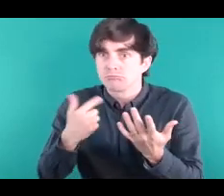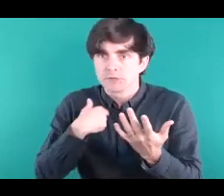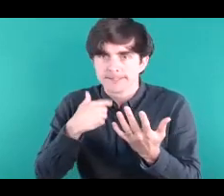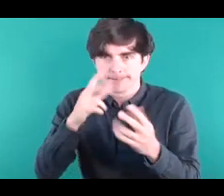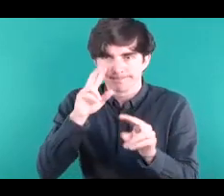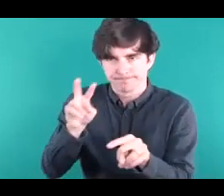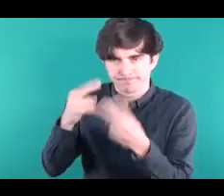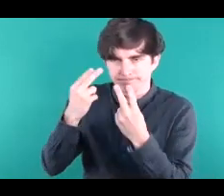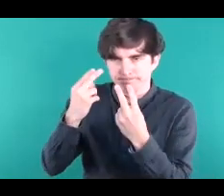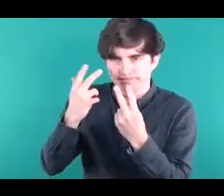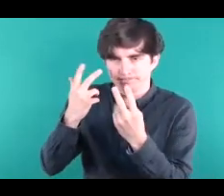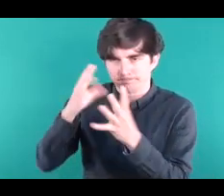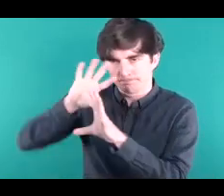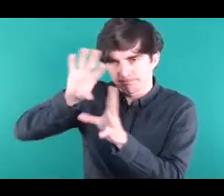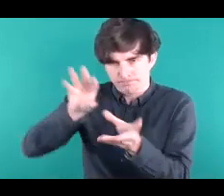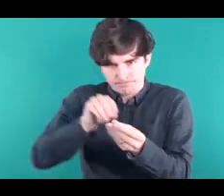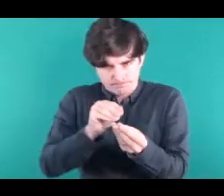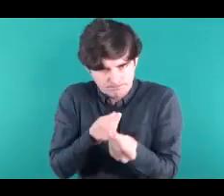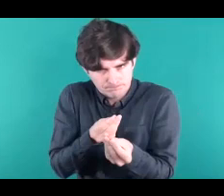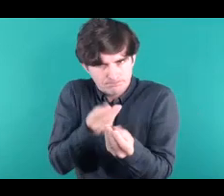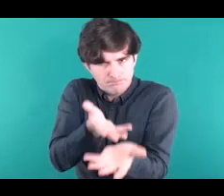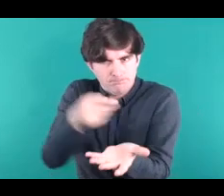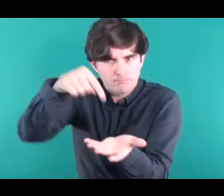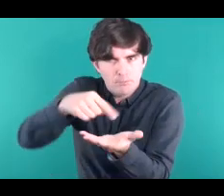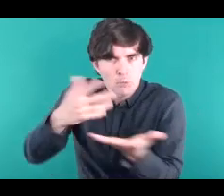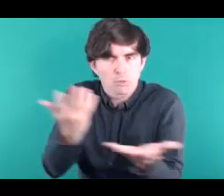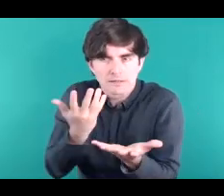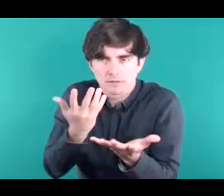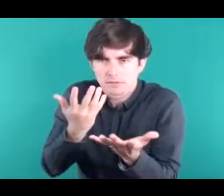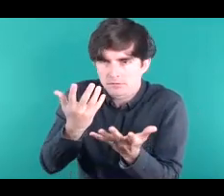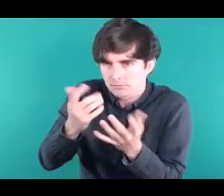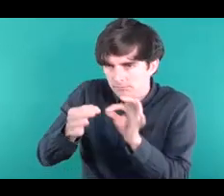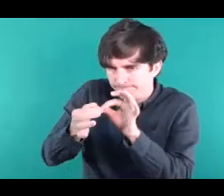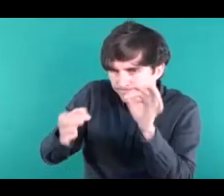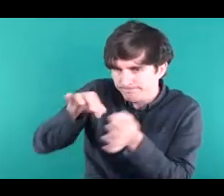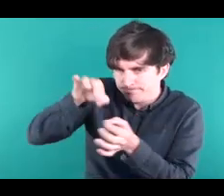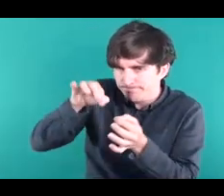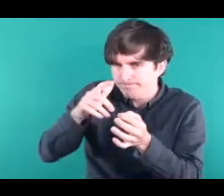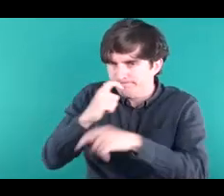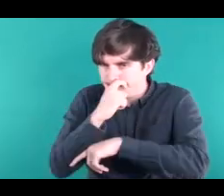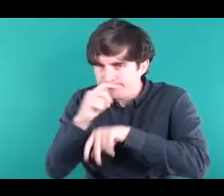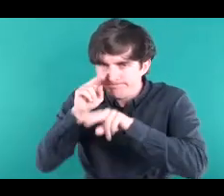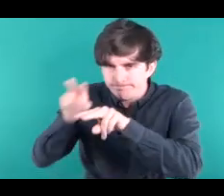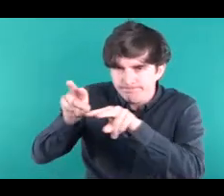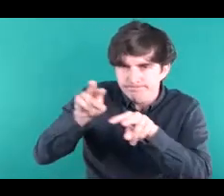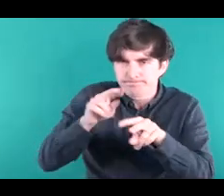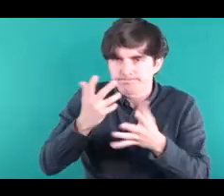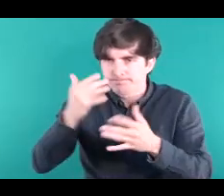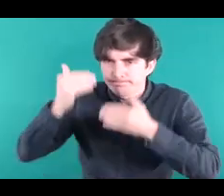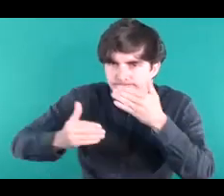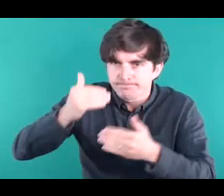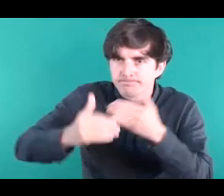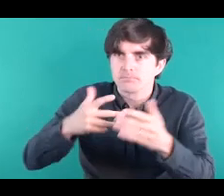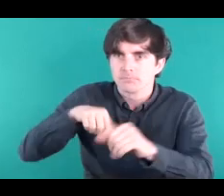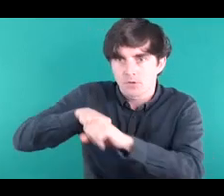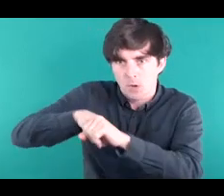briefly recapping a little bit what would we expect from an inclusive social protection system